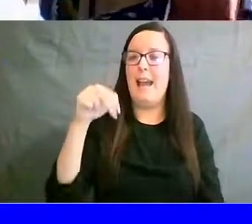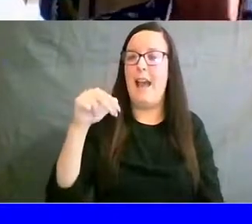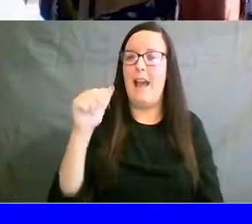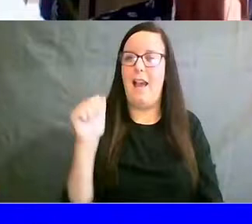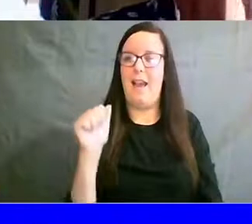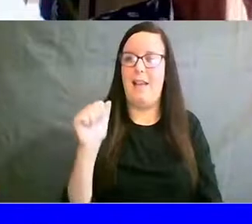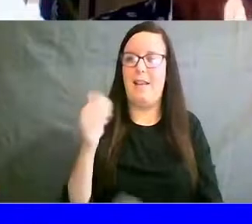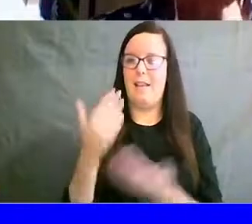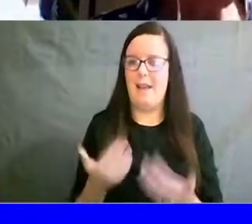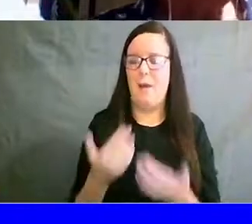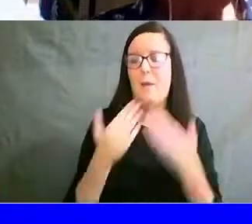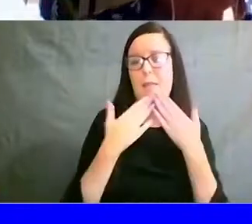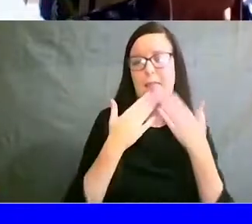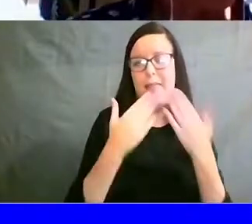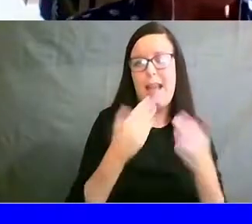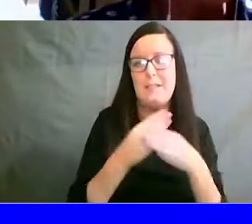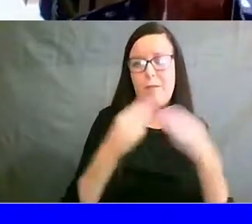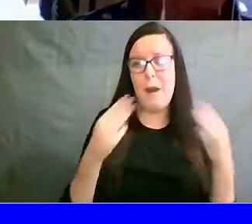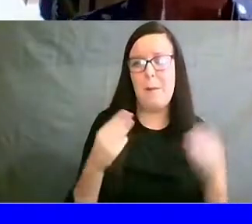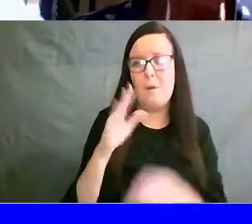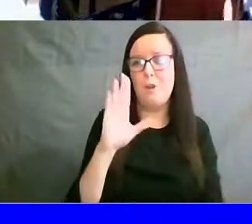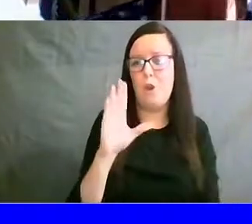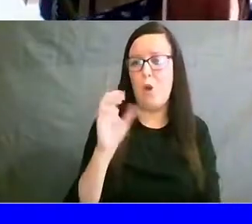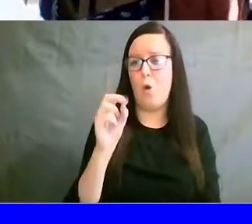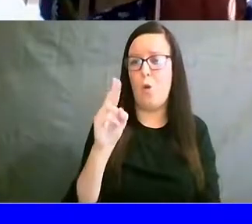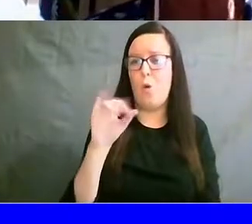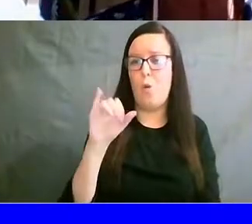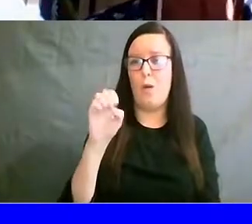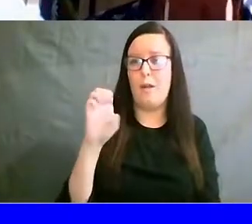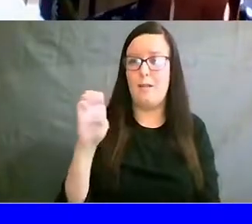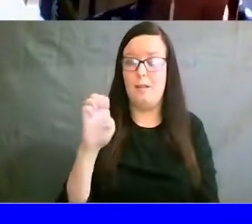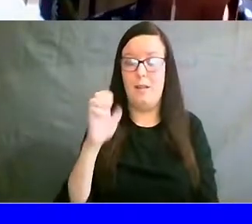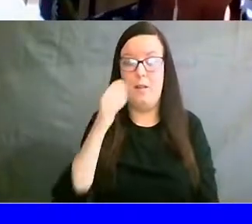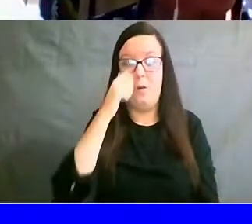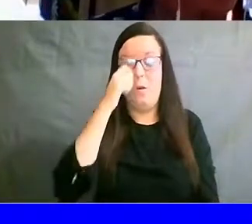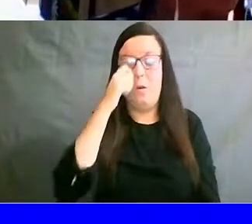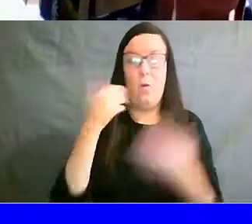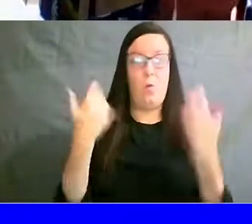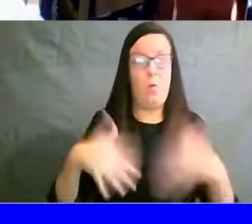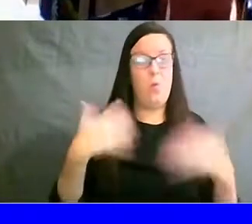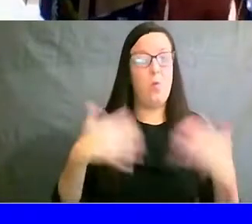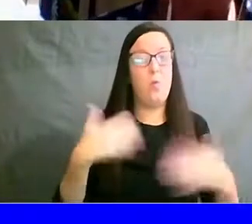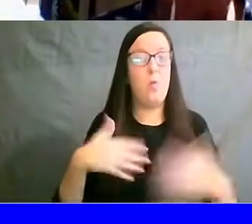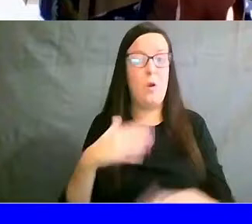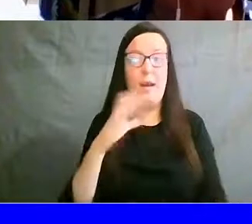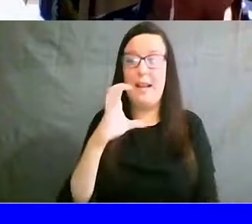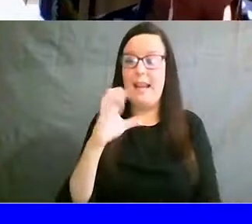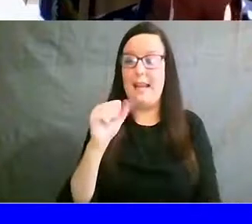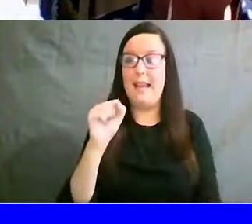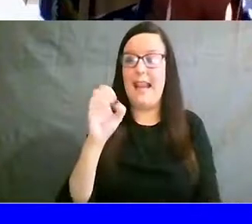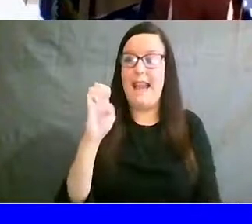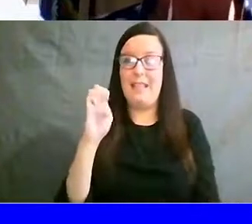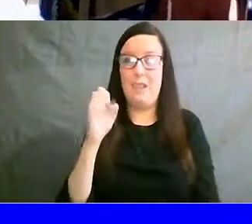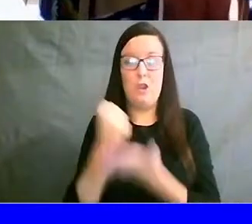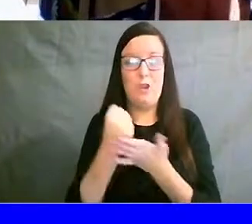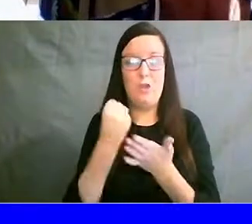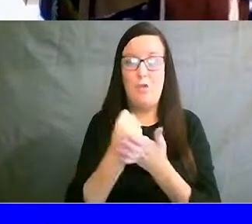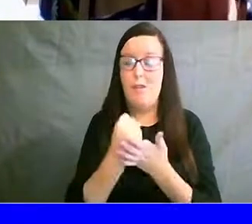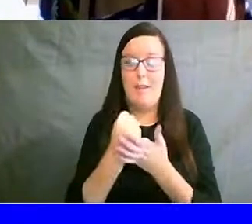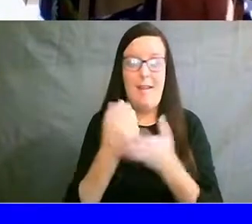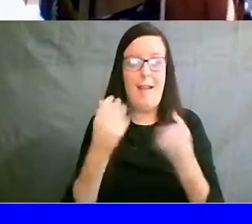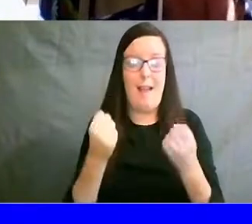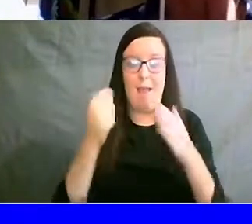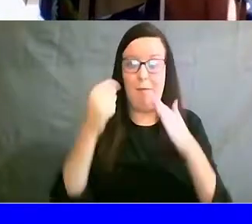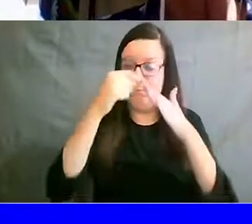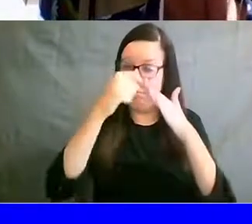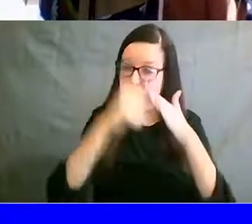Thanks very much, Louise. Your case studies, I have to say, provide a real insight and a